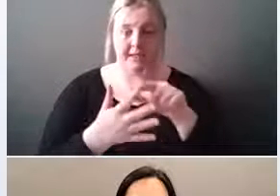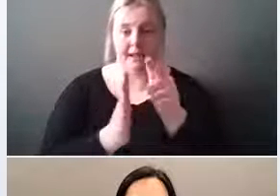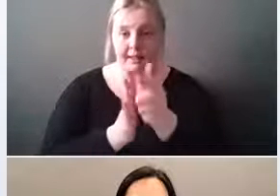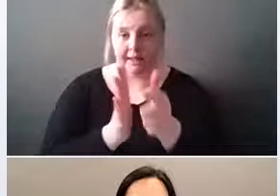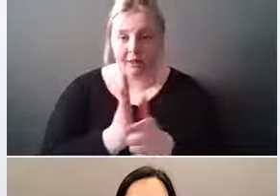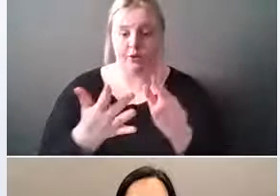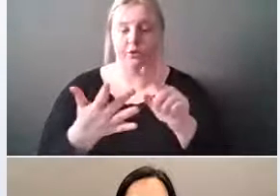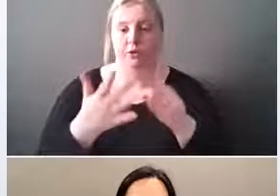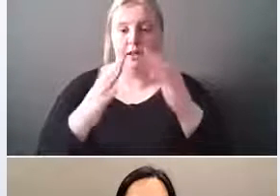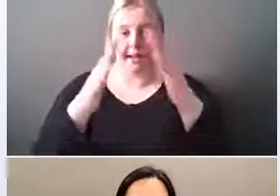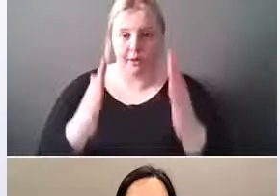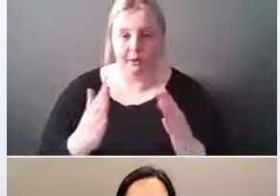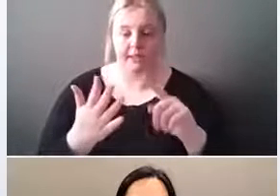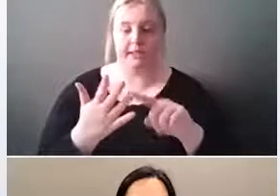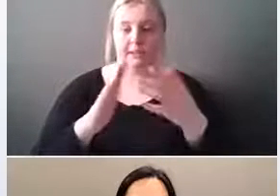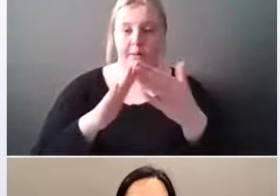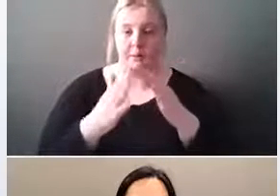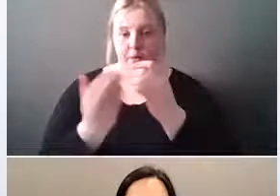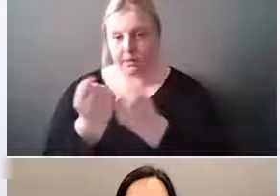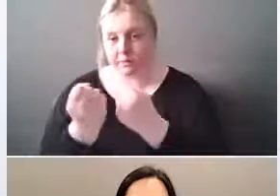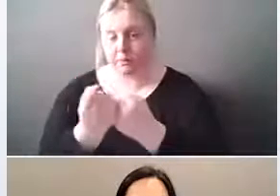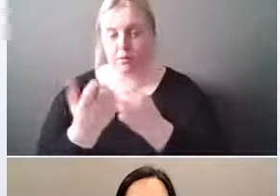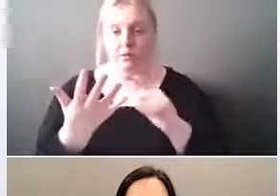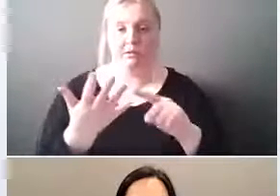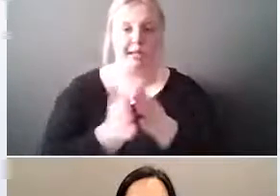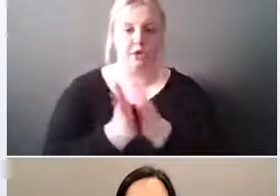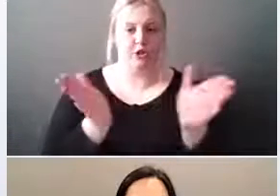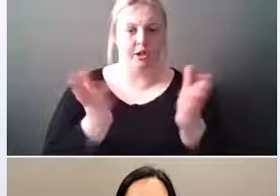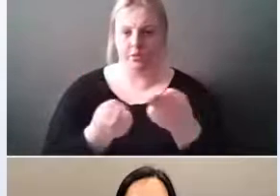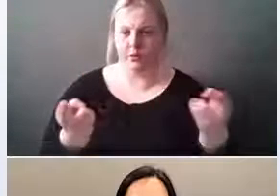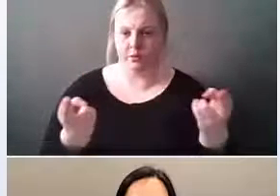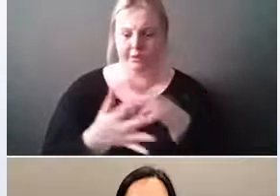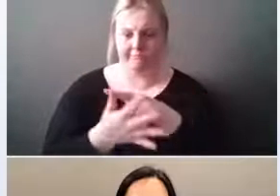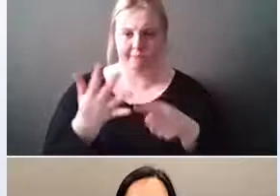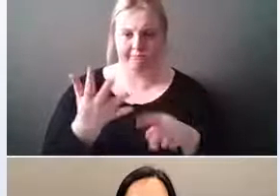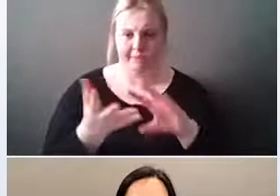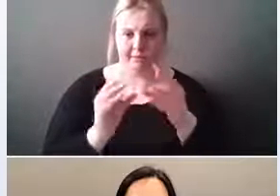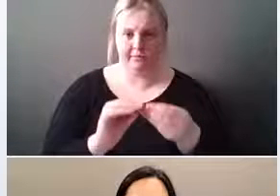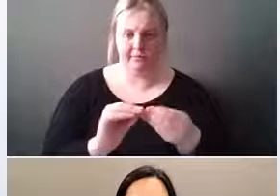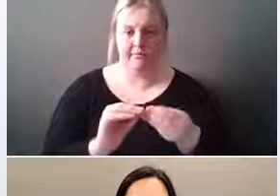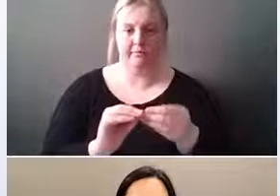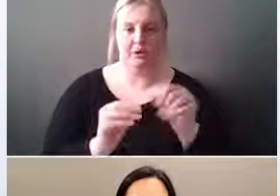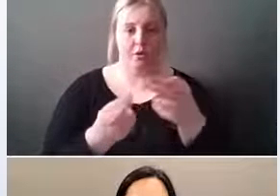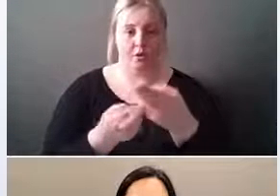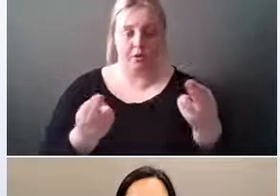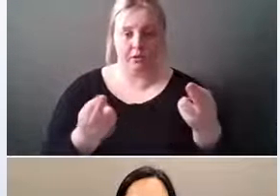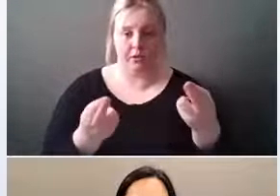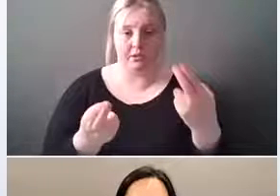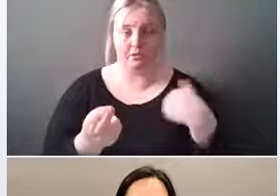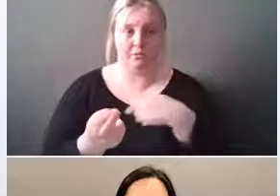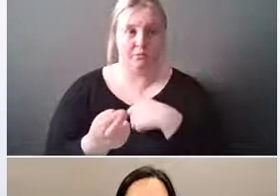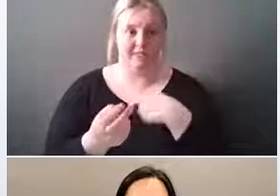housing, community supports, and general resources. All the resources were called and vetted prior